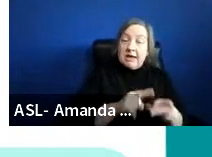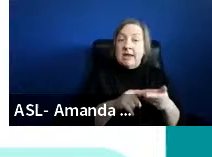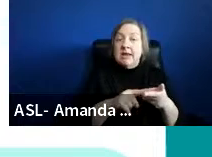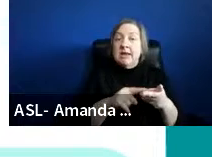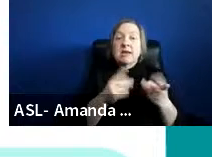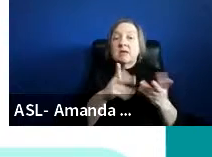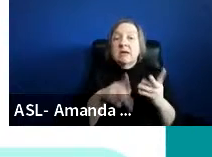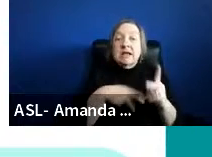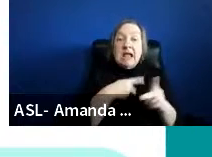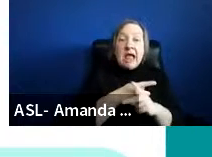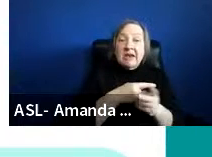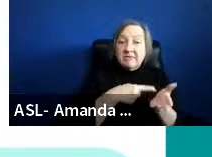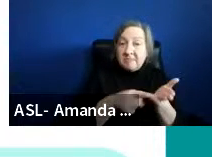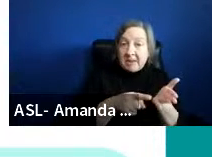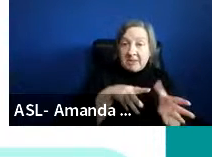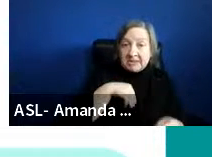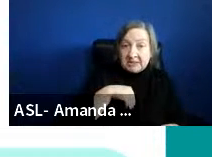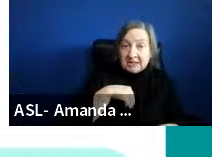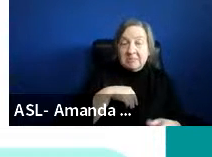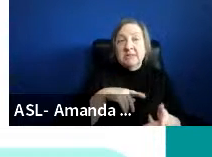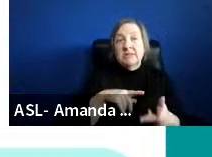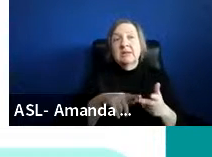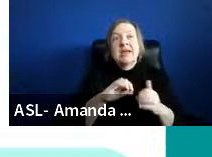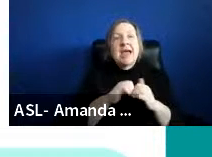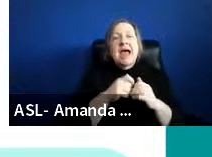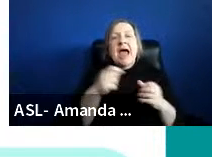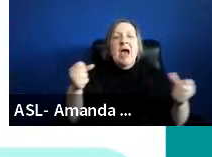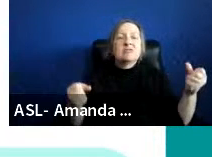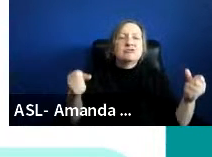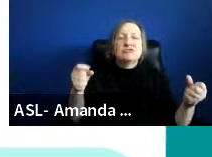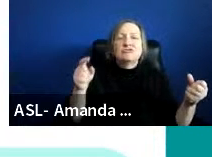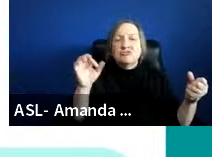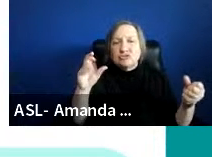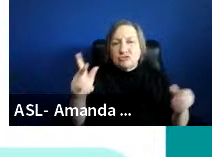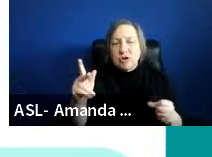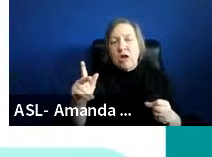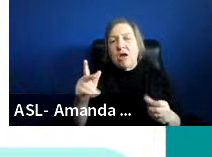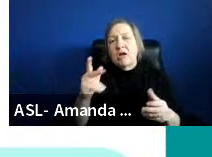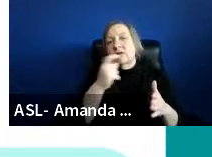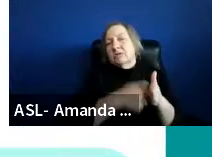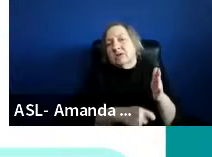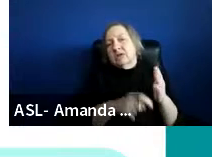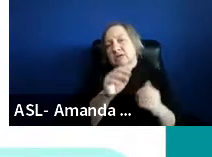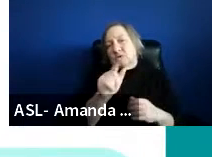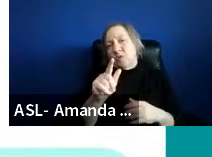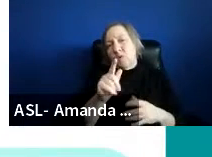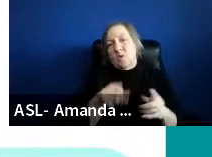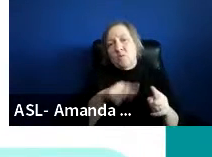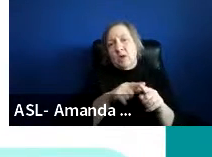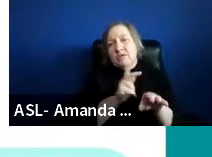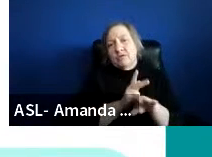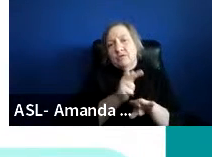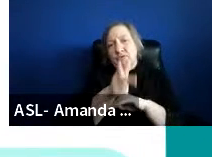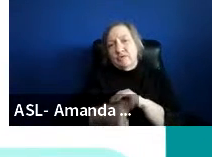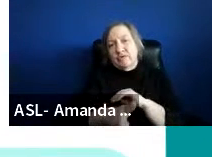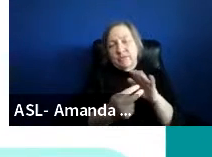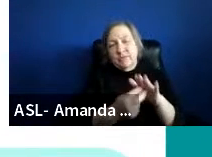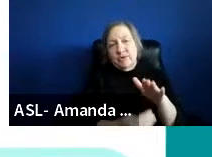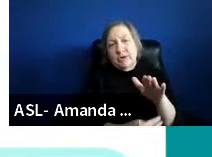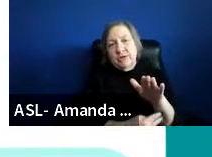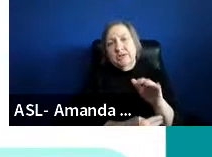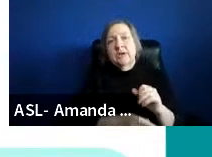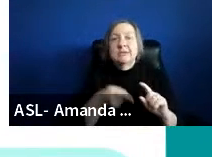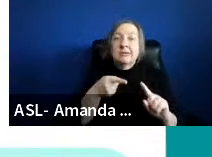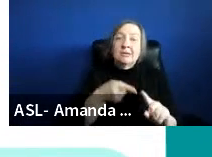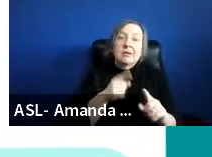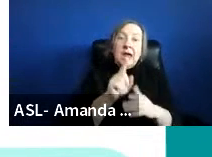having. How do trucks get tolled as they're going across the bridge? Are there certain hours